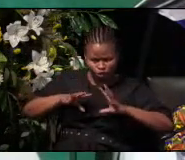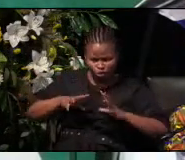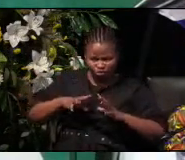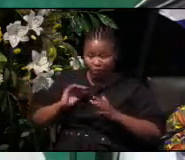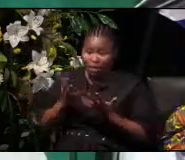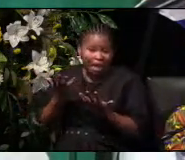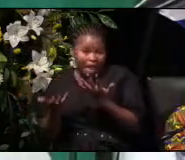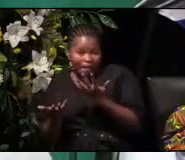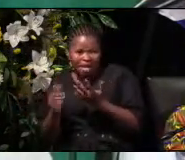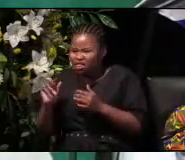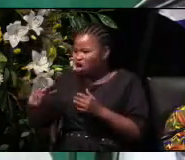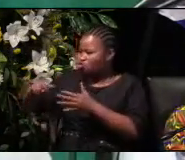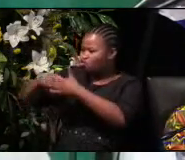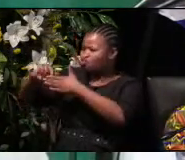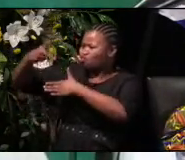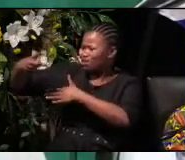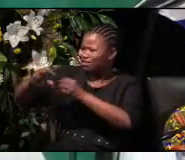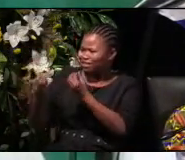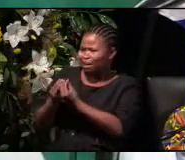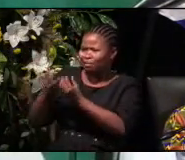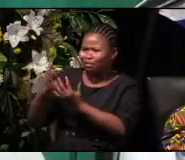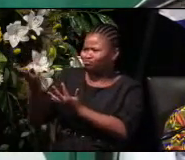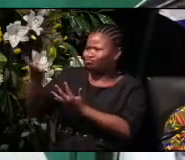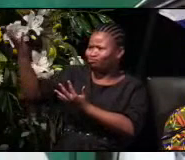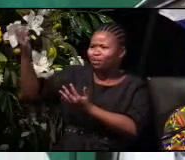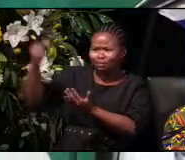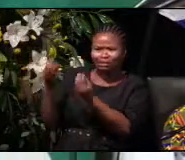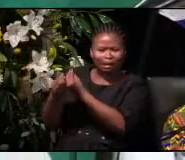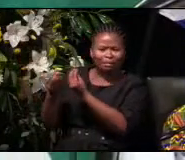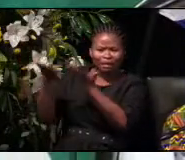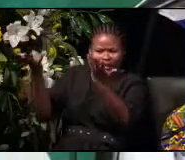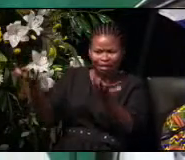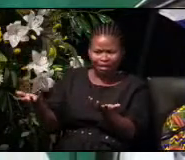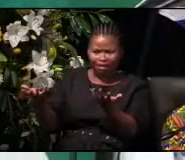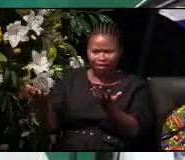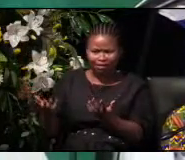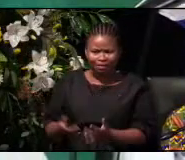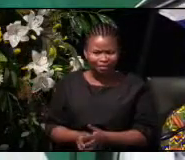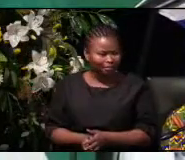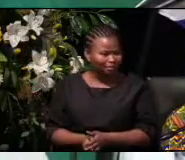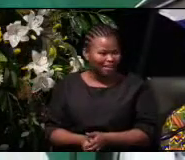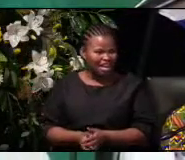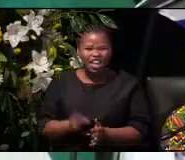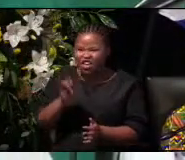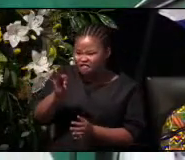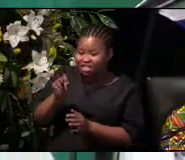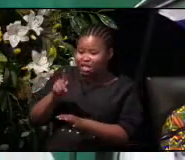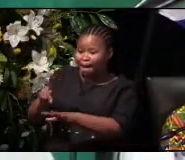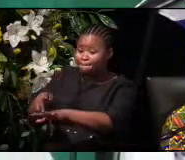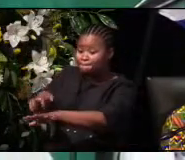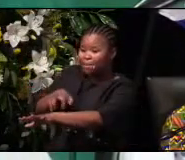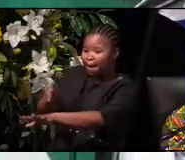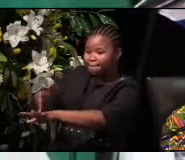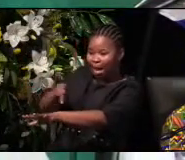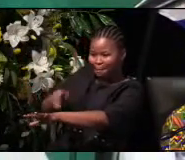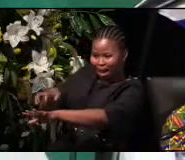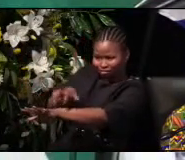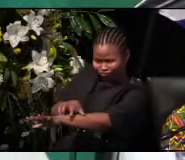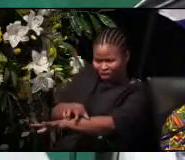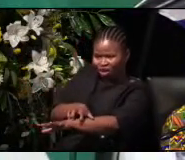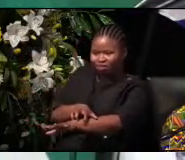be if that week is something else it's something else if it is